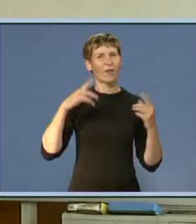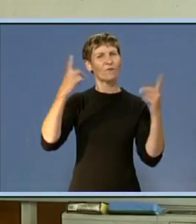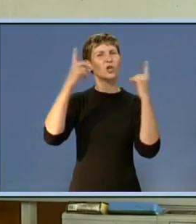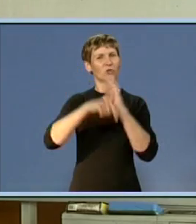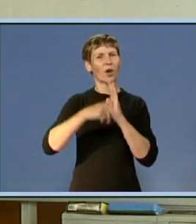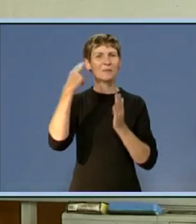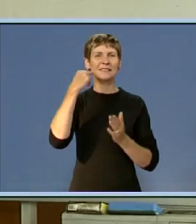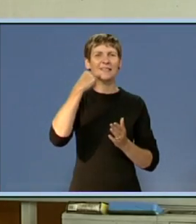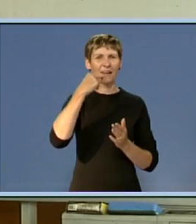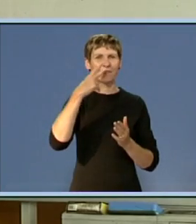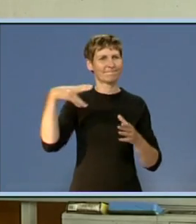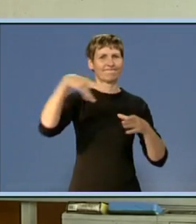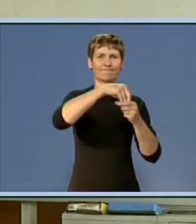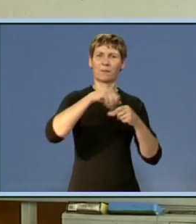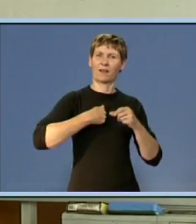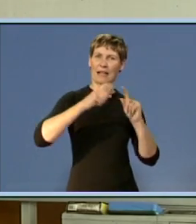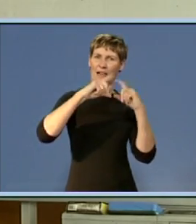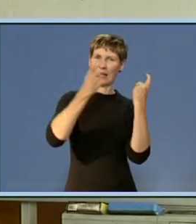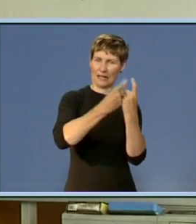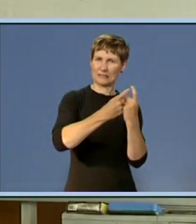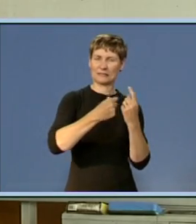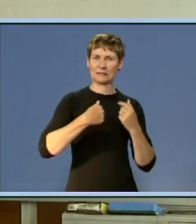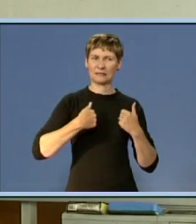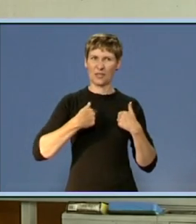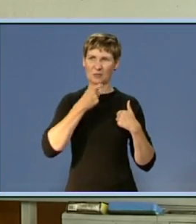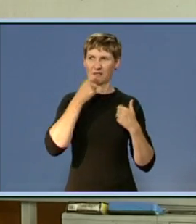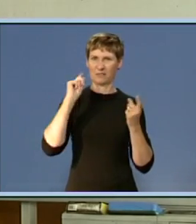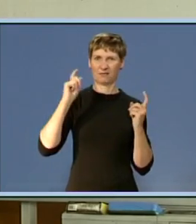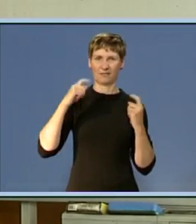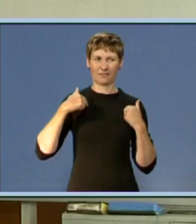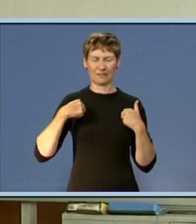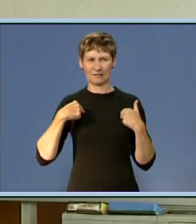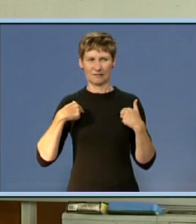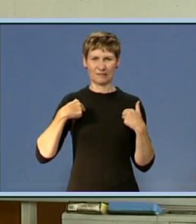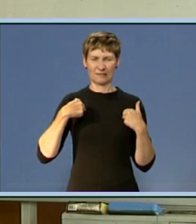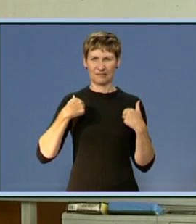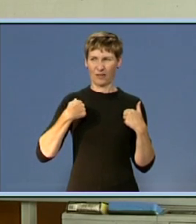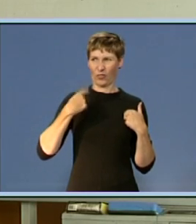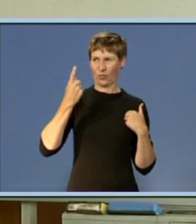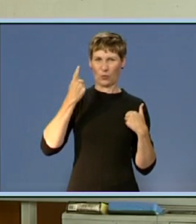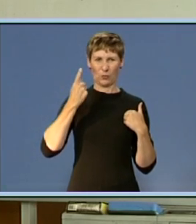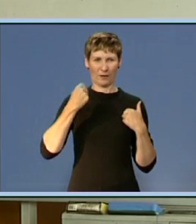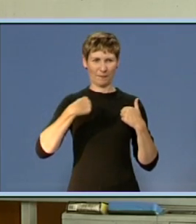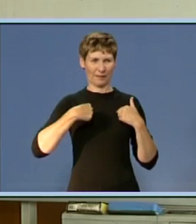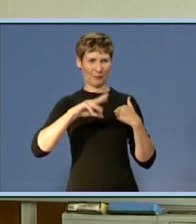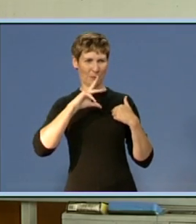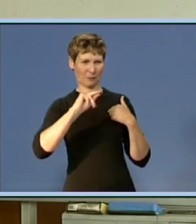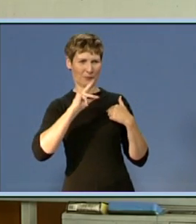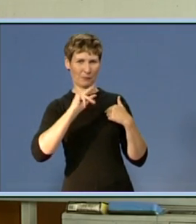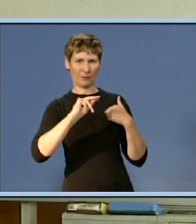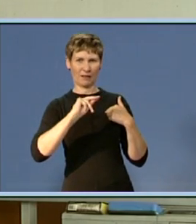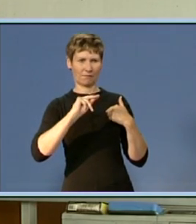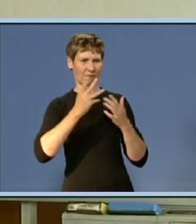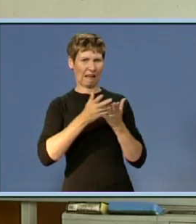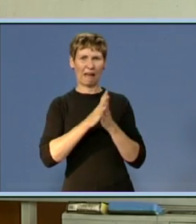This is the first time I've had a deaf student, and certainly I was a little bit anxious about it. I didn't really know how